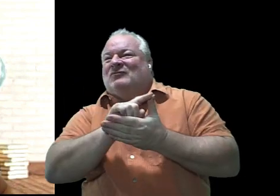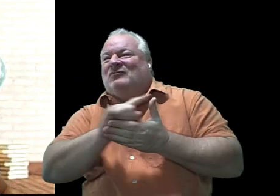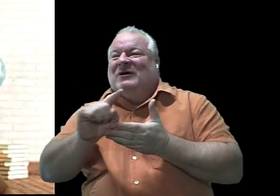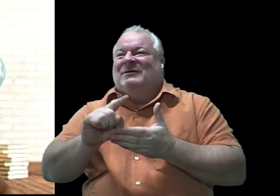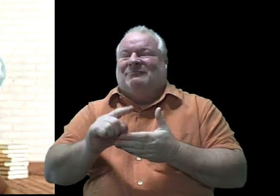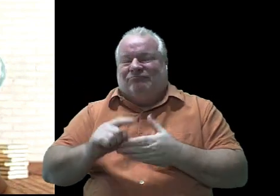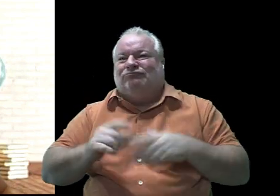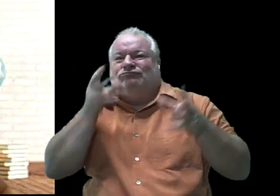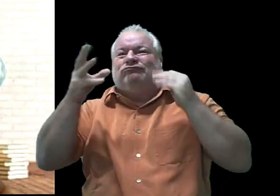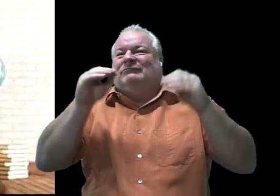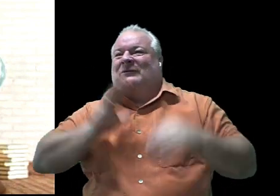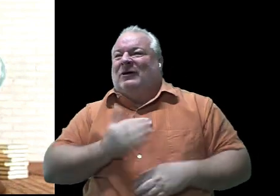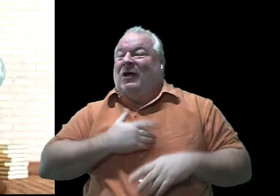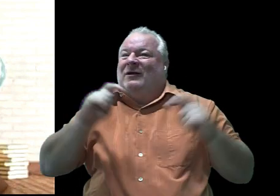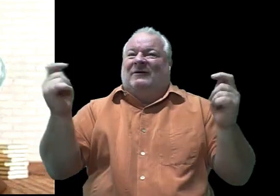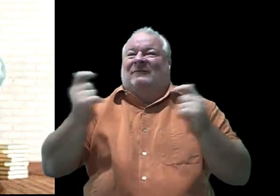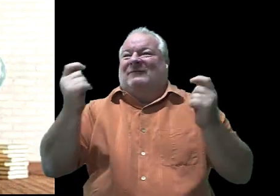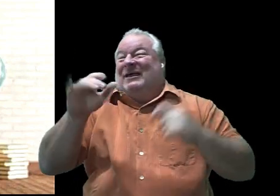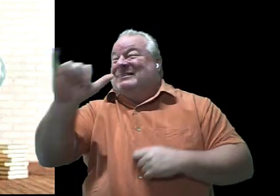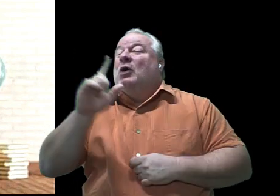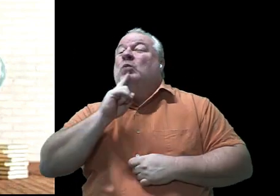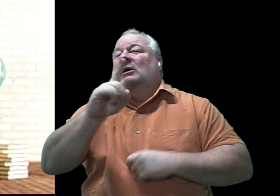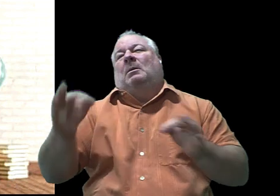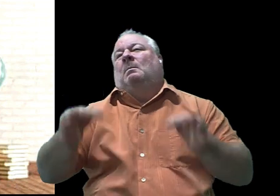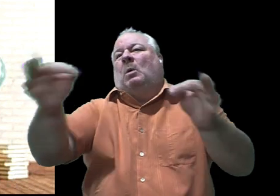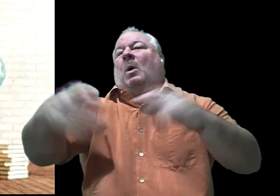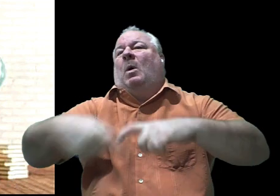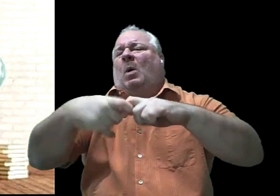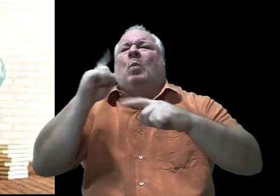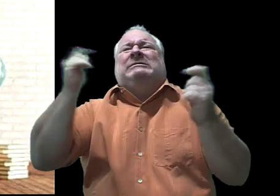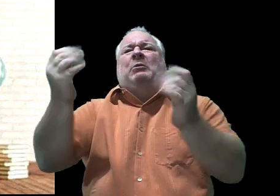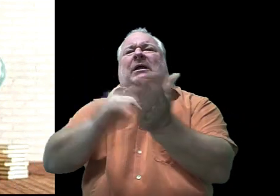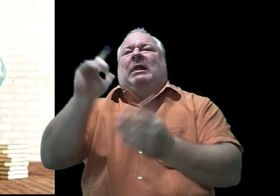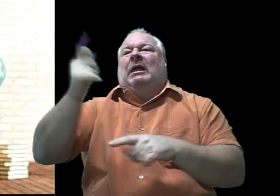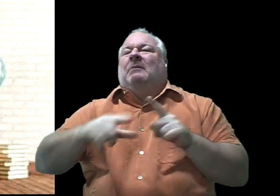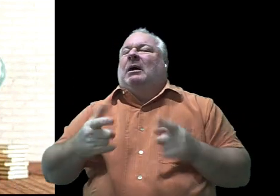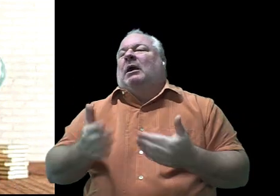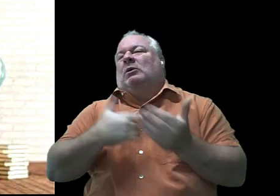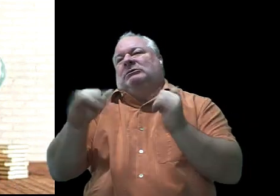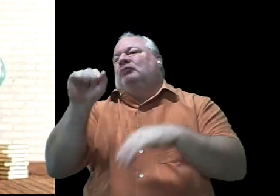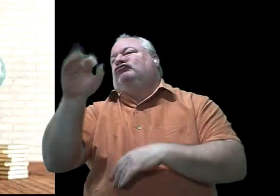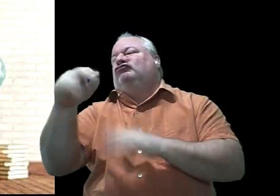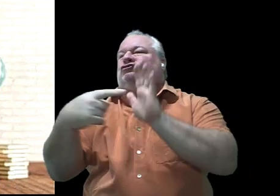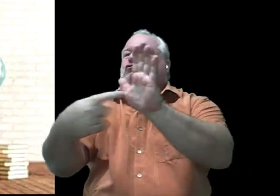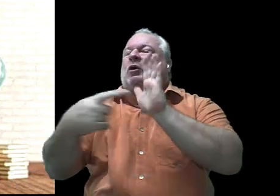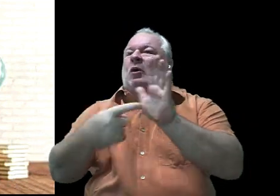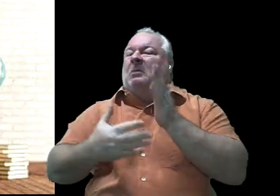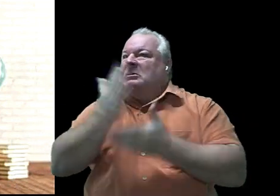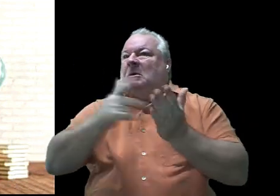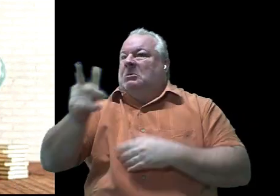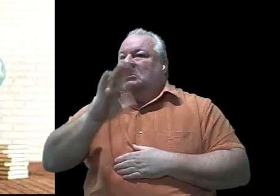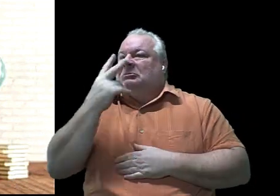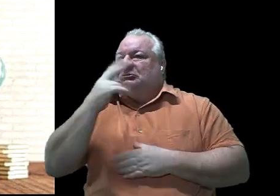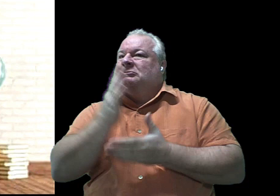our grand event, has been postponed, but we are so happy to introduce to some of you for the